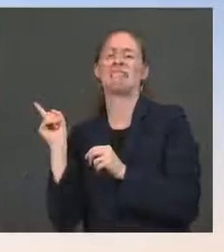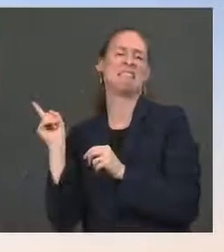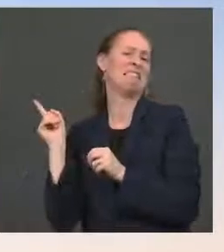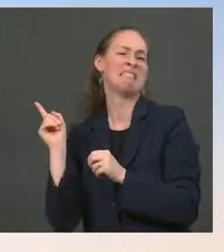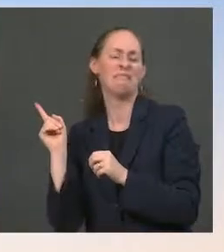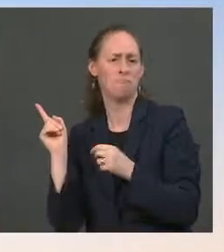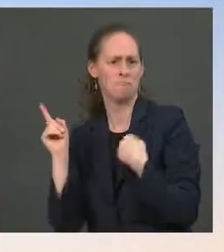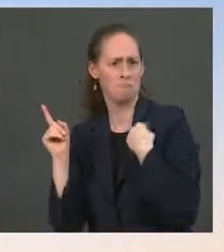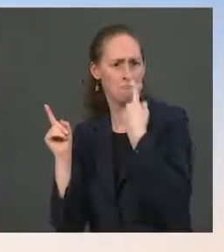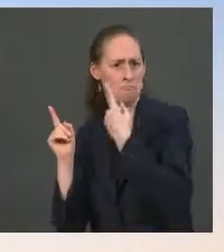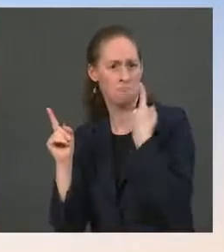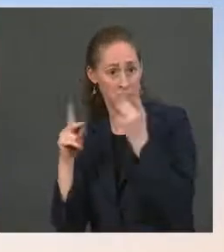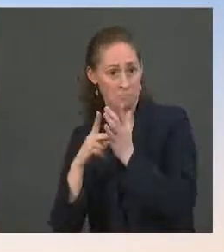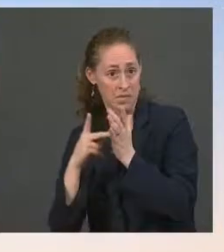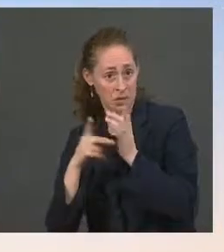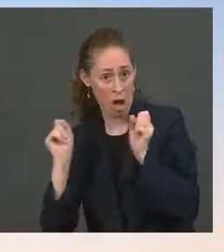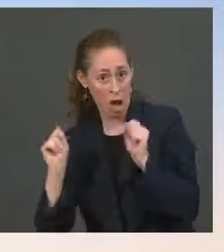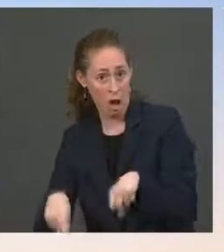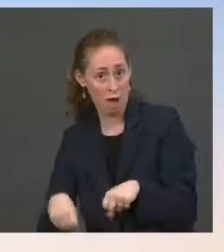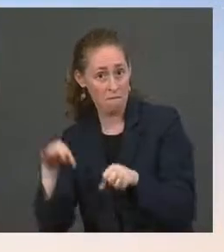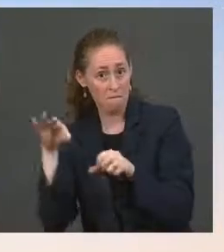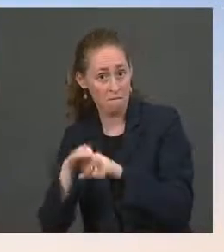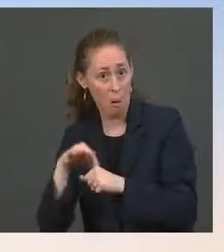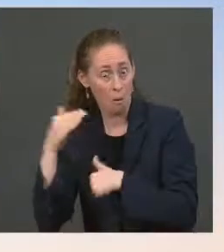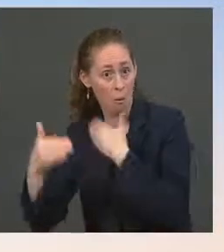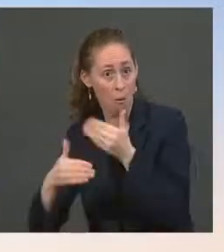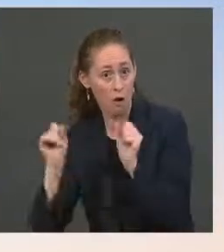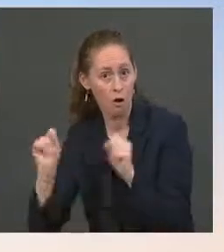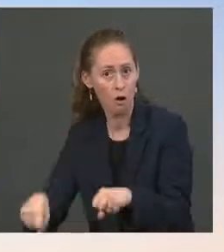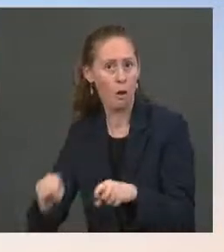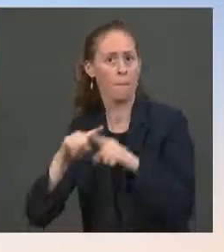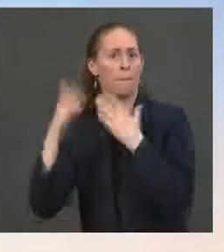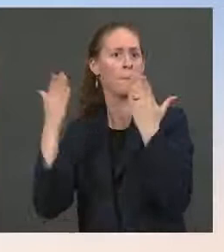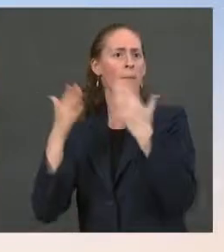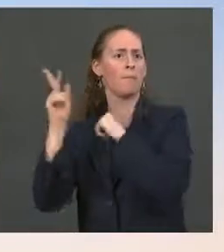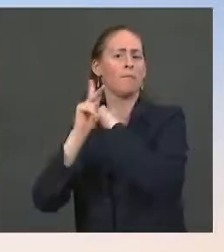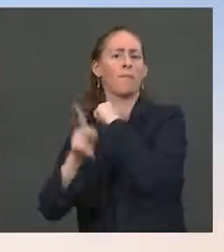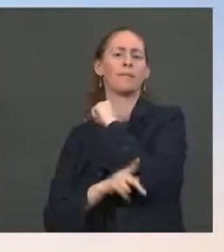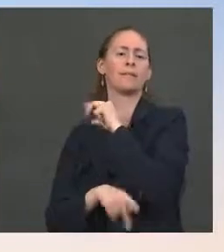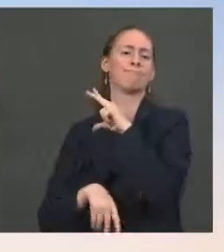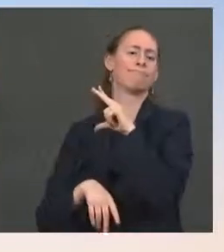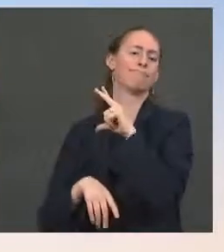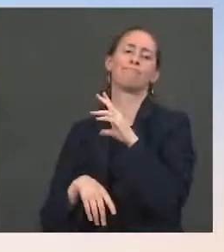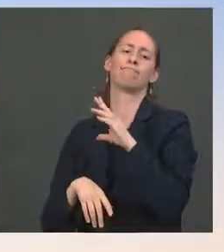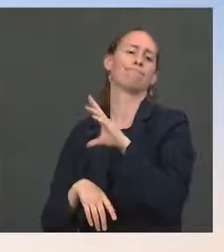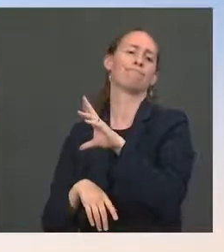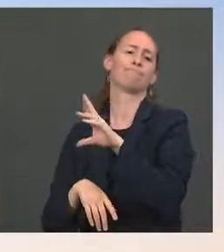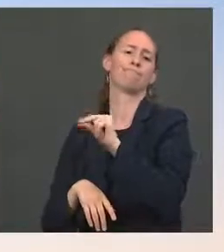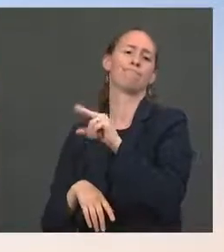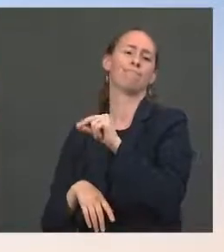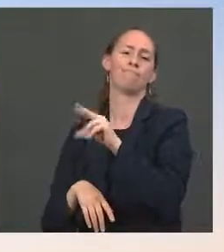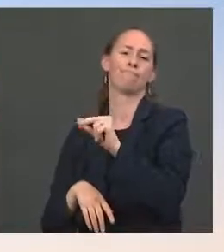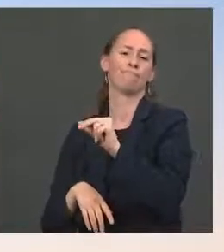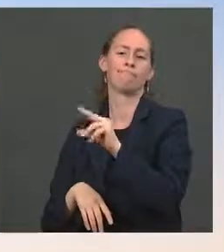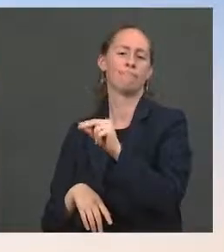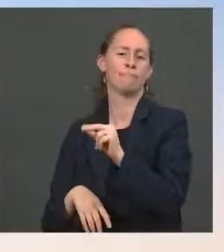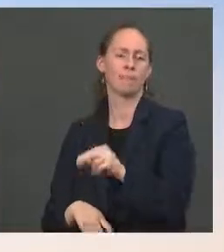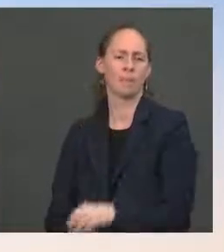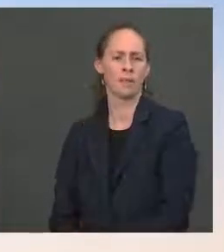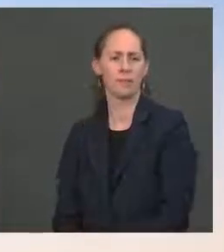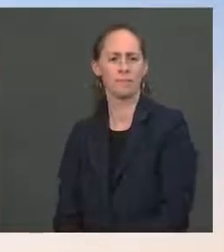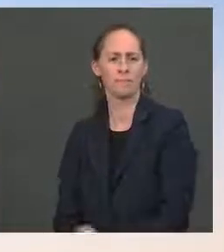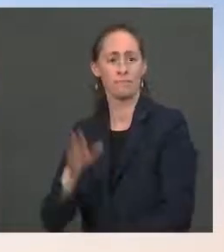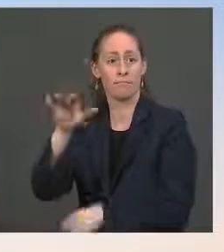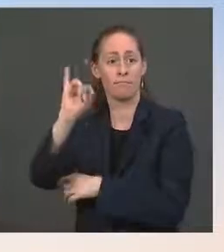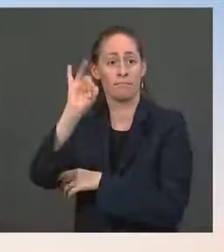votes that could happen, but the parliamentarian has said that it's not going to impact your other reconciliation bill in any way, and Democrats control the Senate,